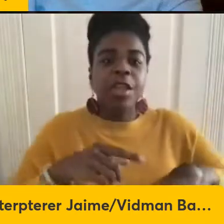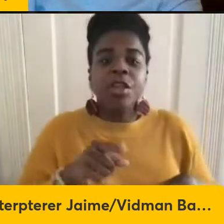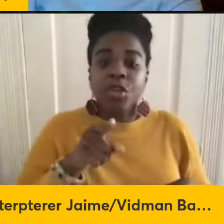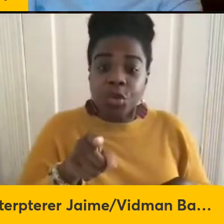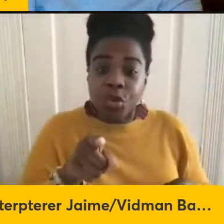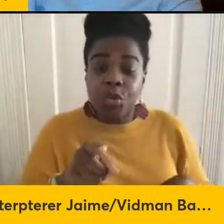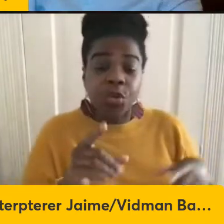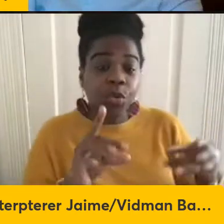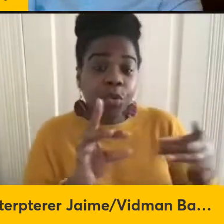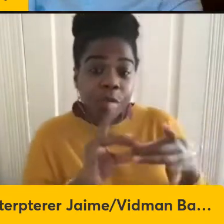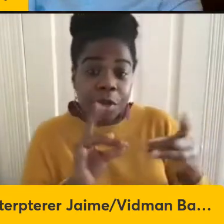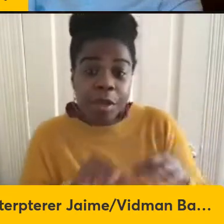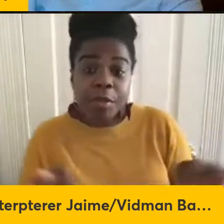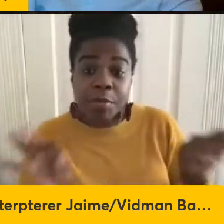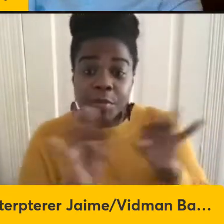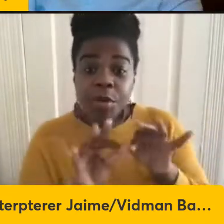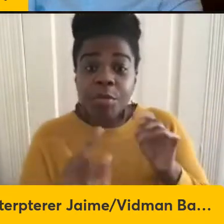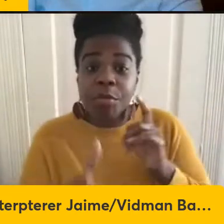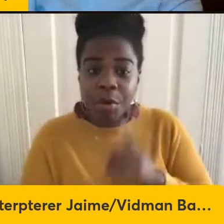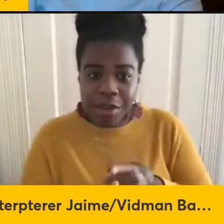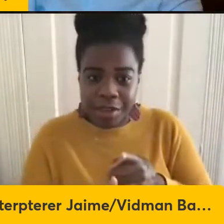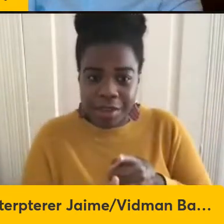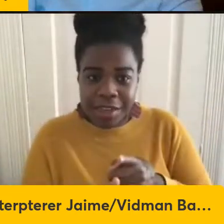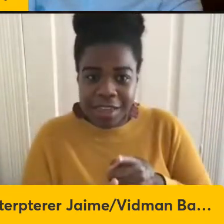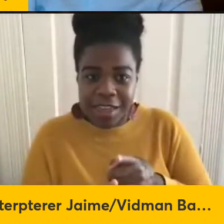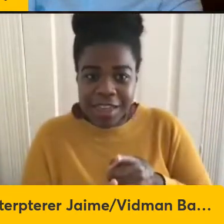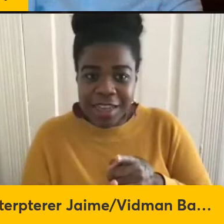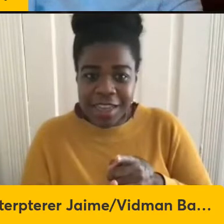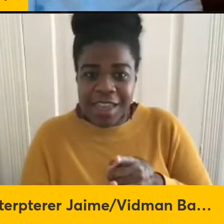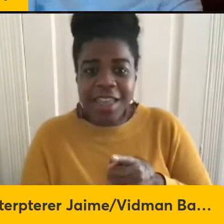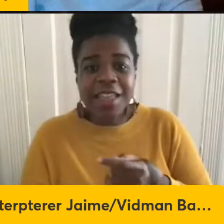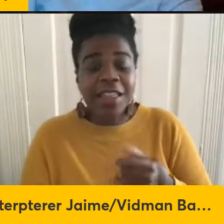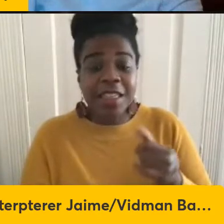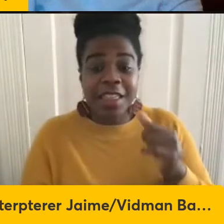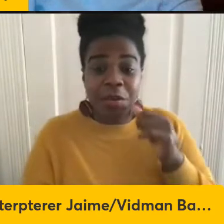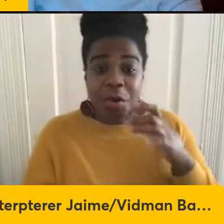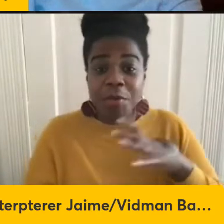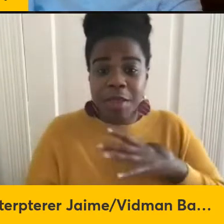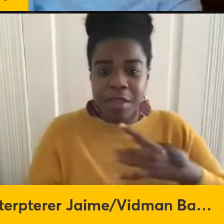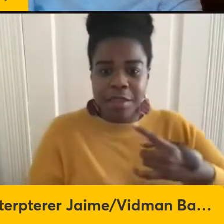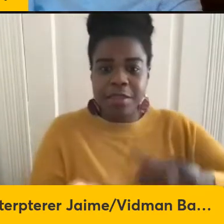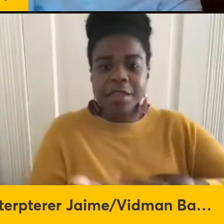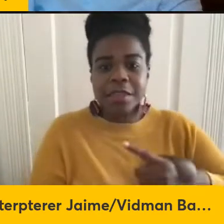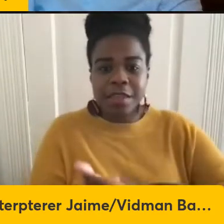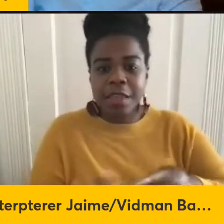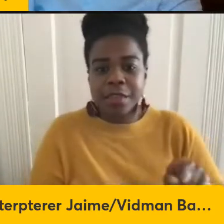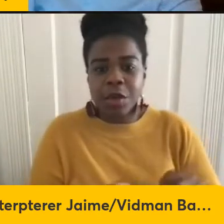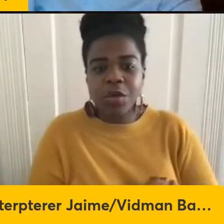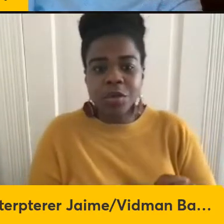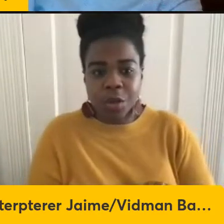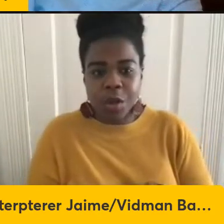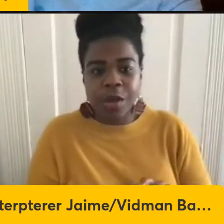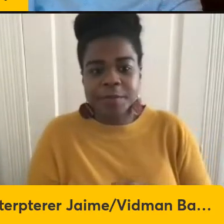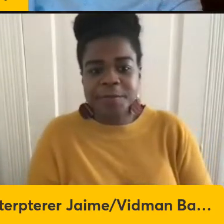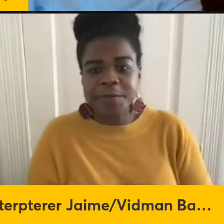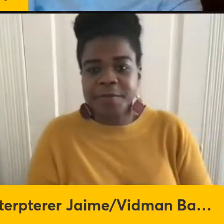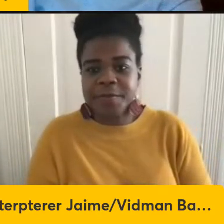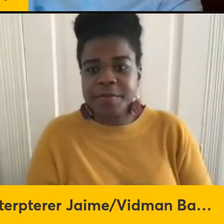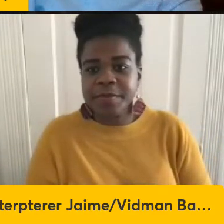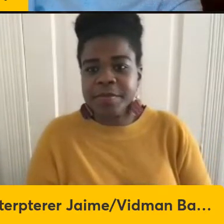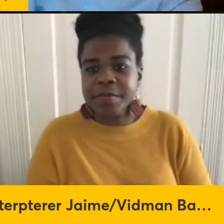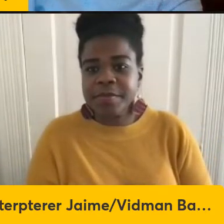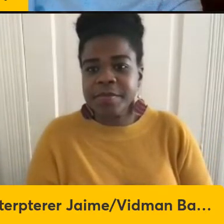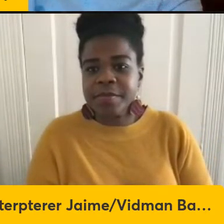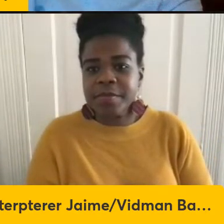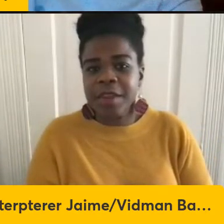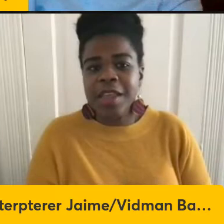important point that I'm gonna ask the ladies to speak on as well, which is, about the